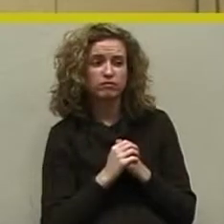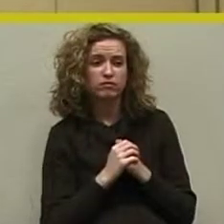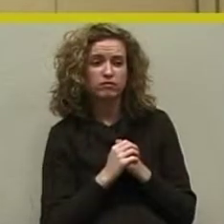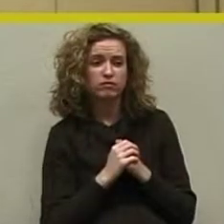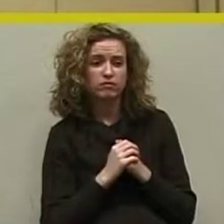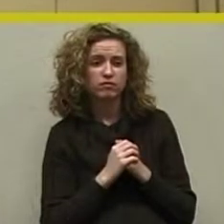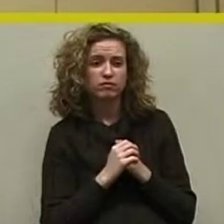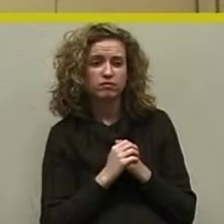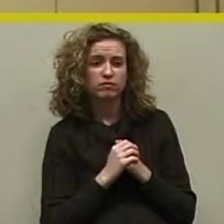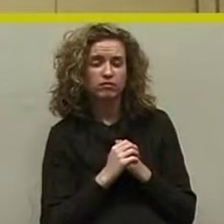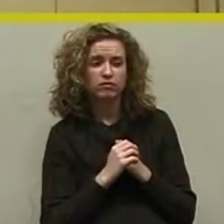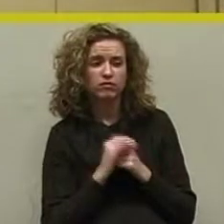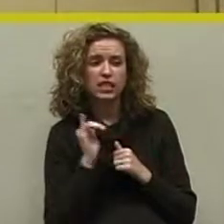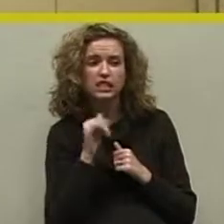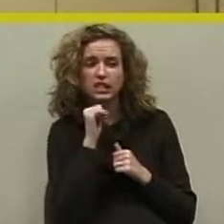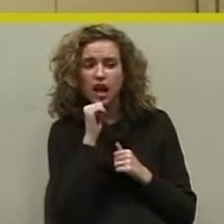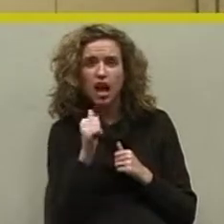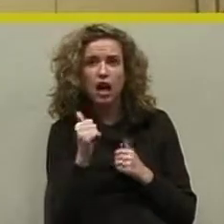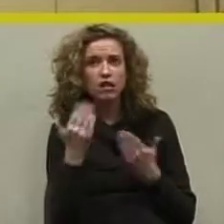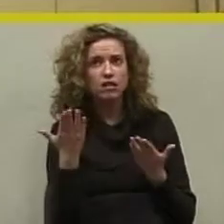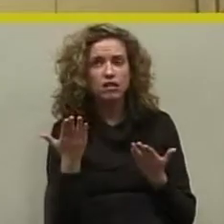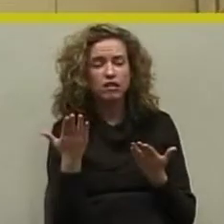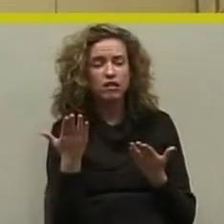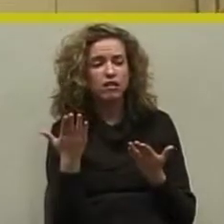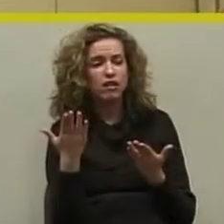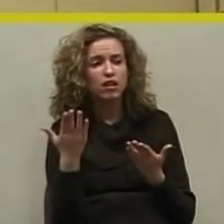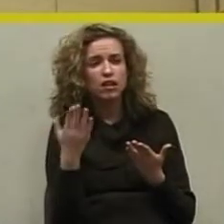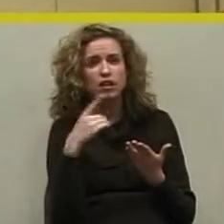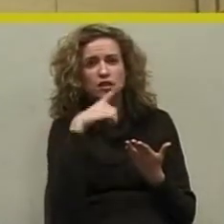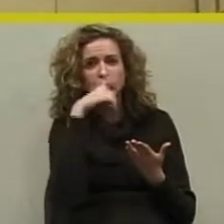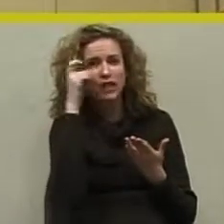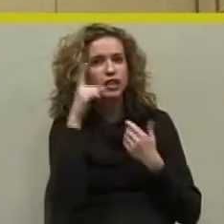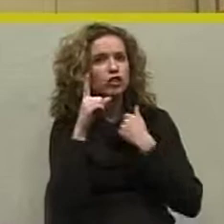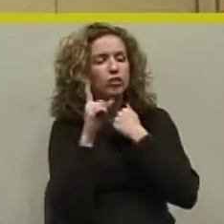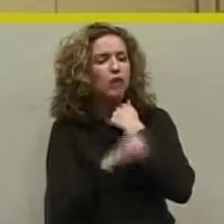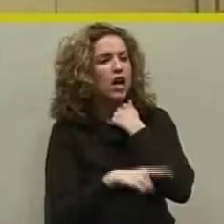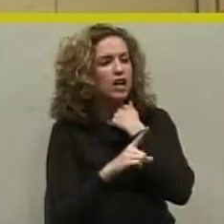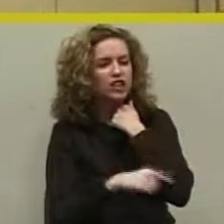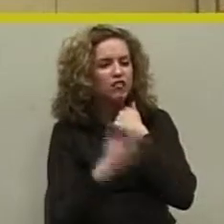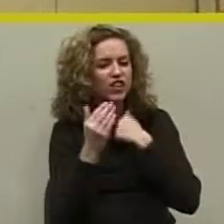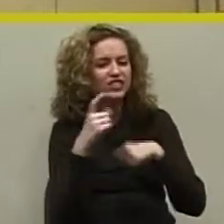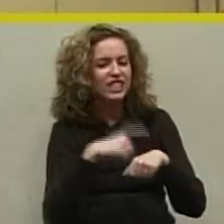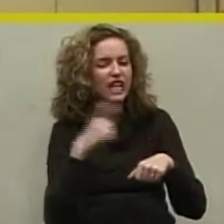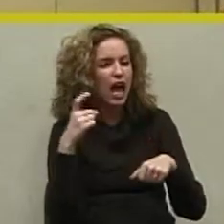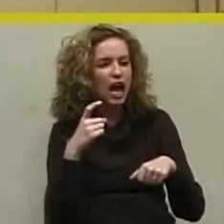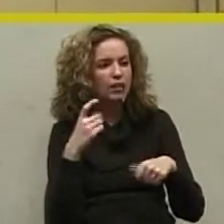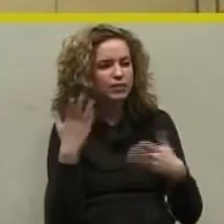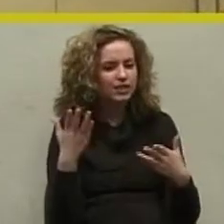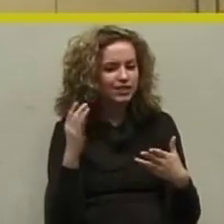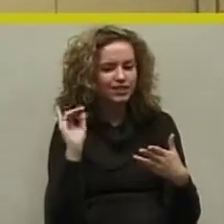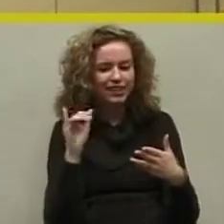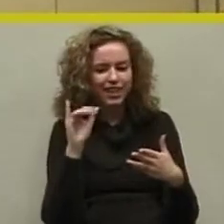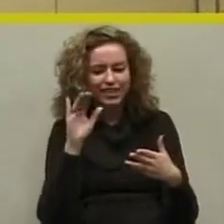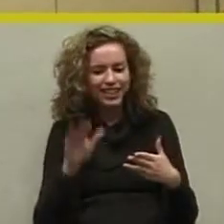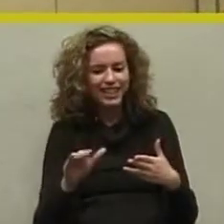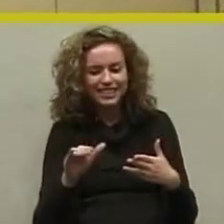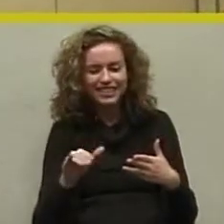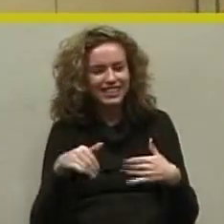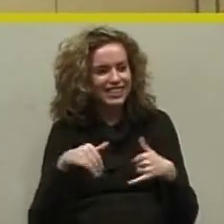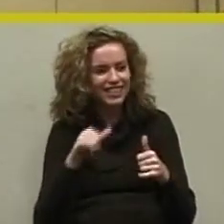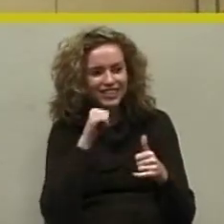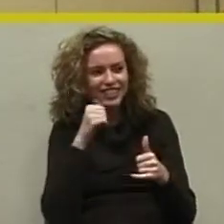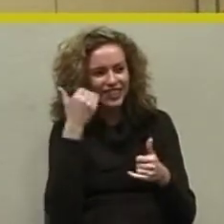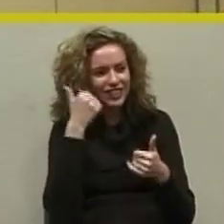Okay? This isn't going to come miraculously because now you've punished me 15 times. I don't know how to do this. Where am I going to learn